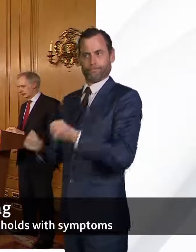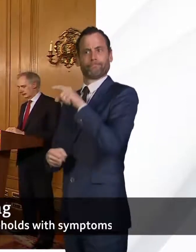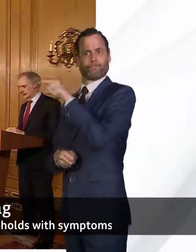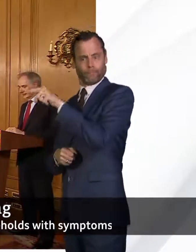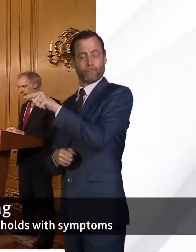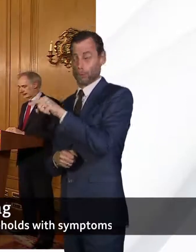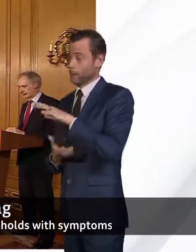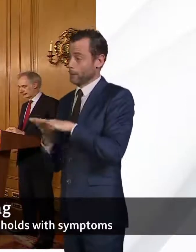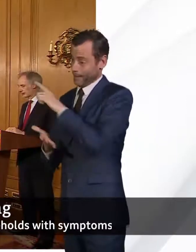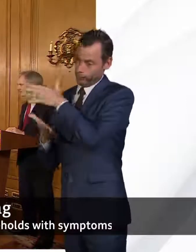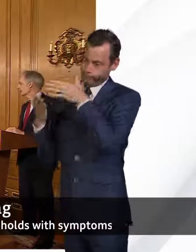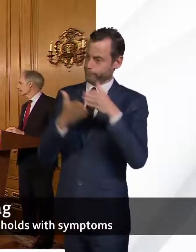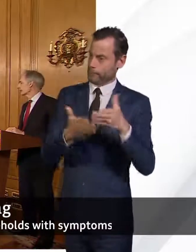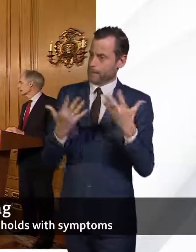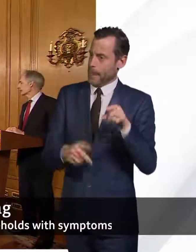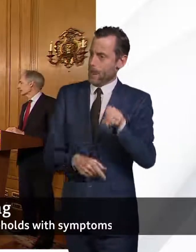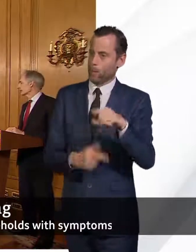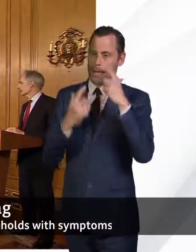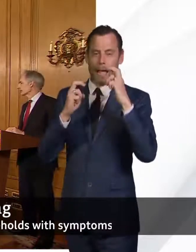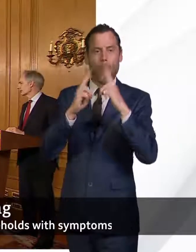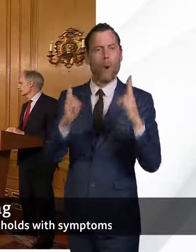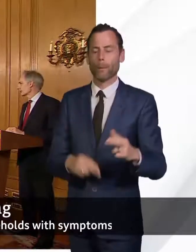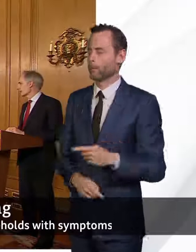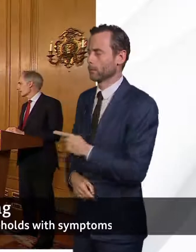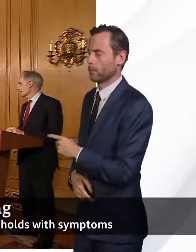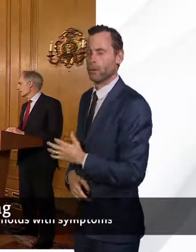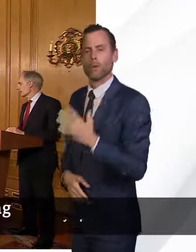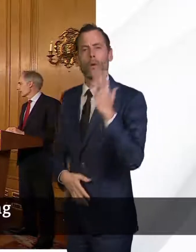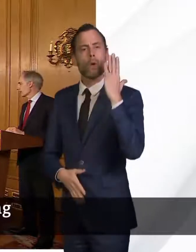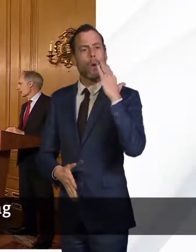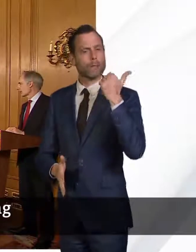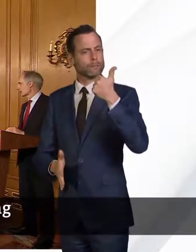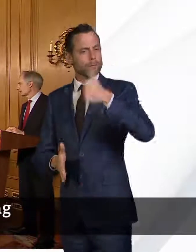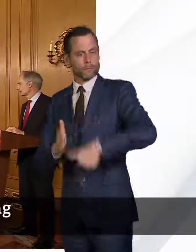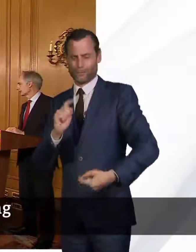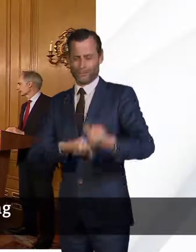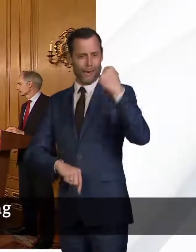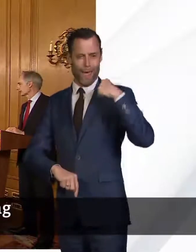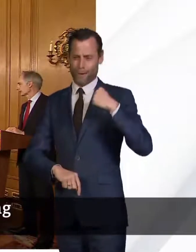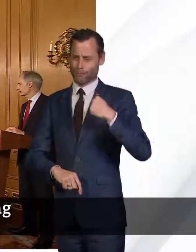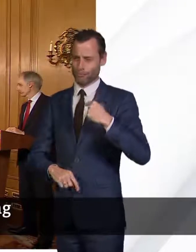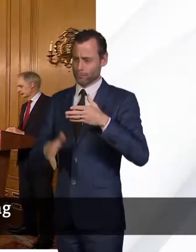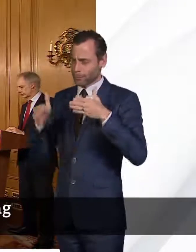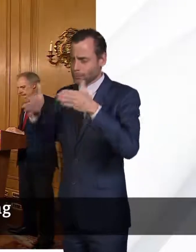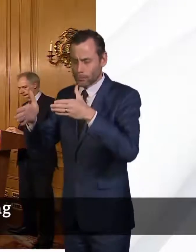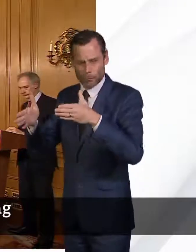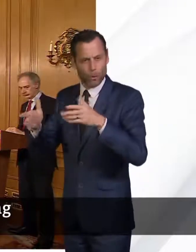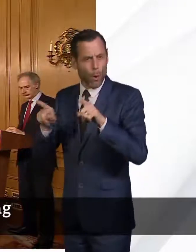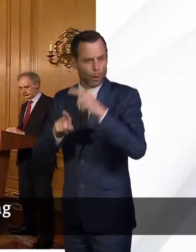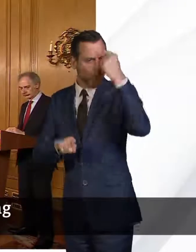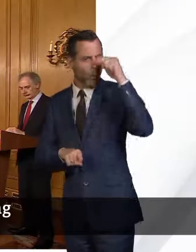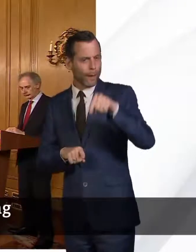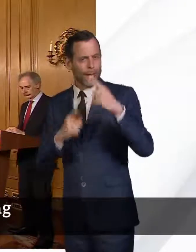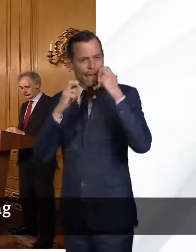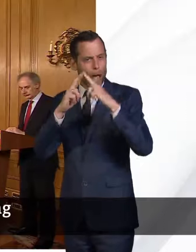priority right from the start. We put out our first guidance to care homes in